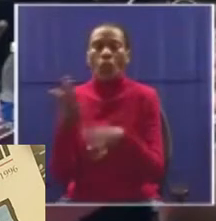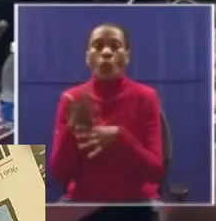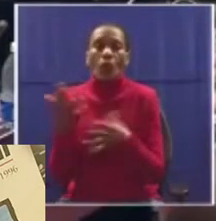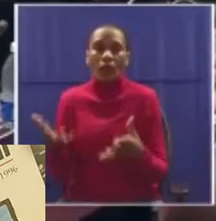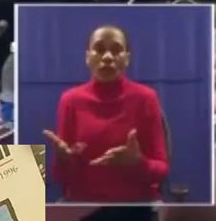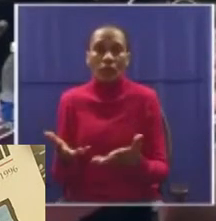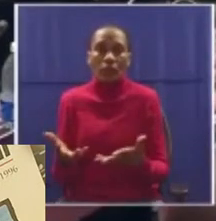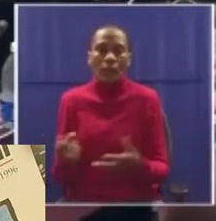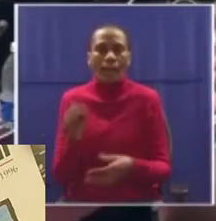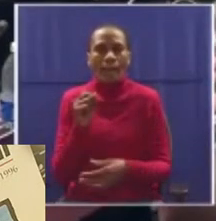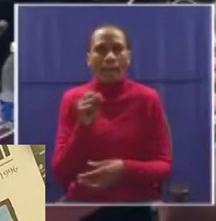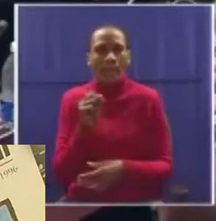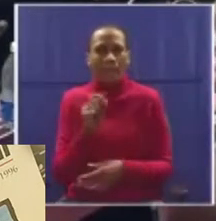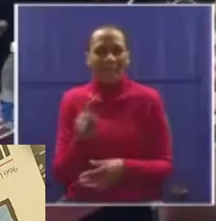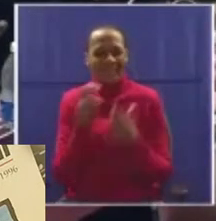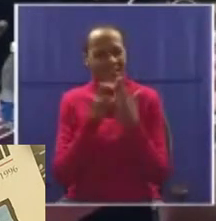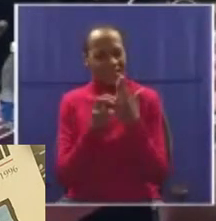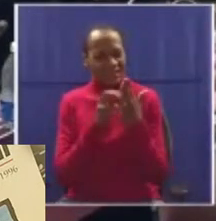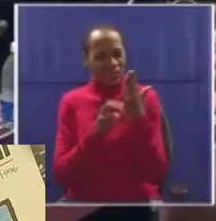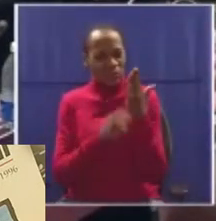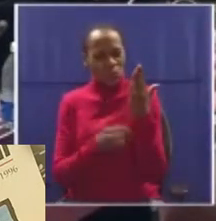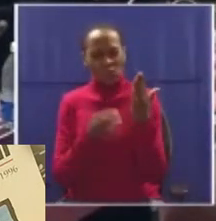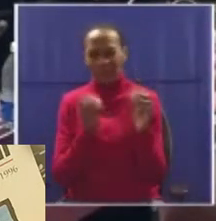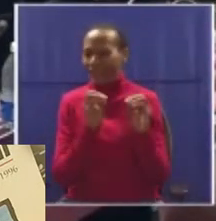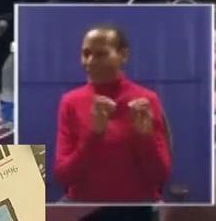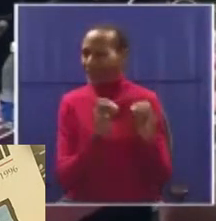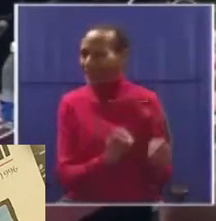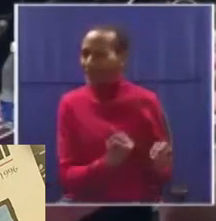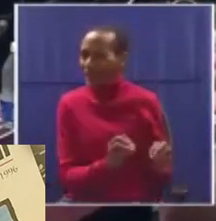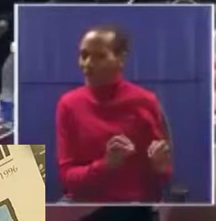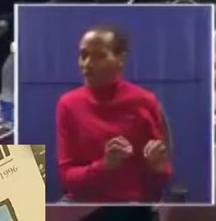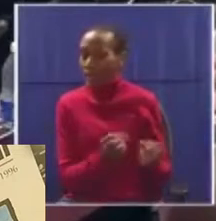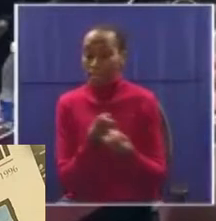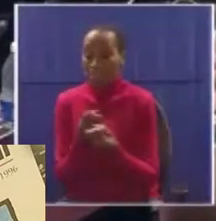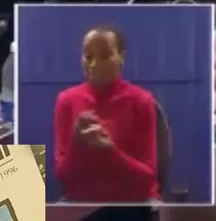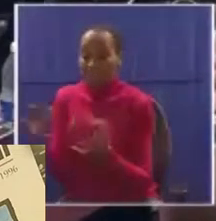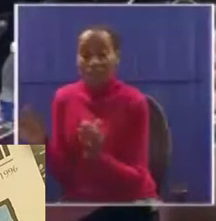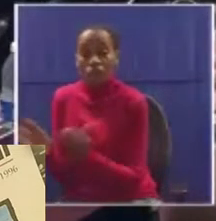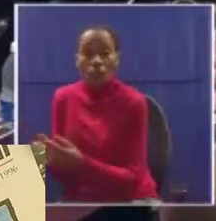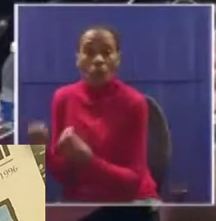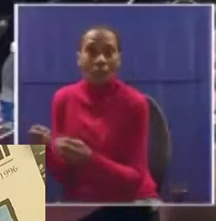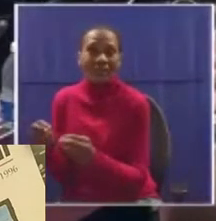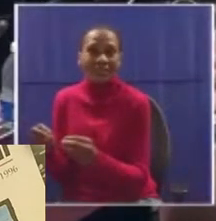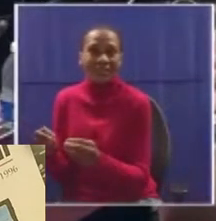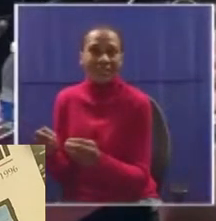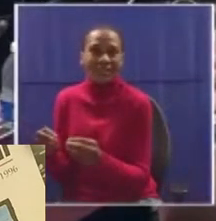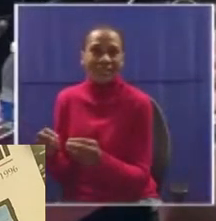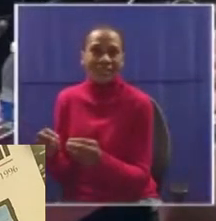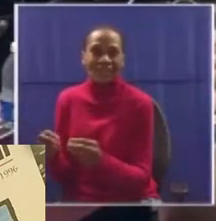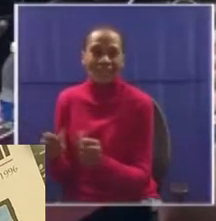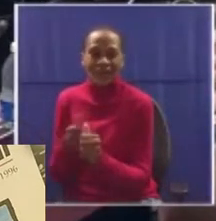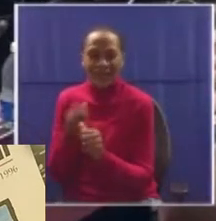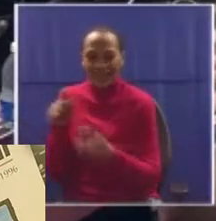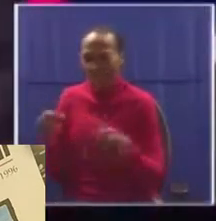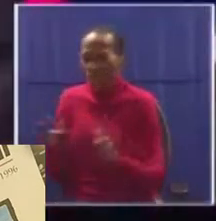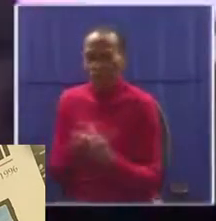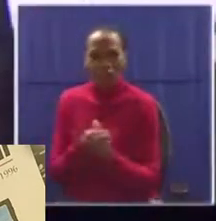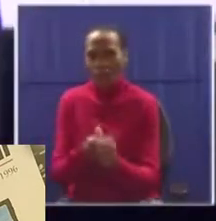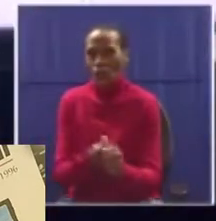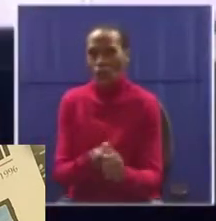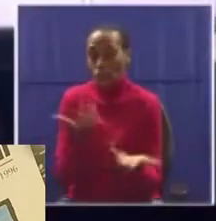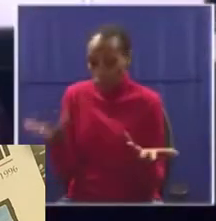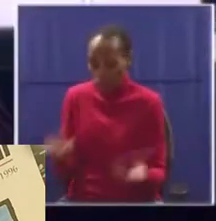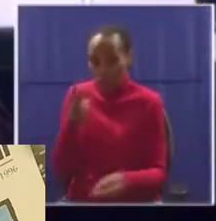however the stringent conditions under which many of these small businesses have to operate results in their